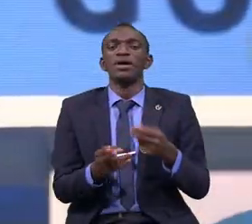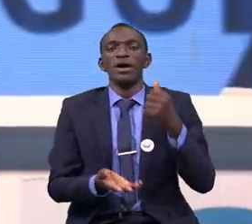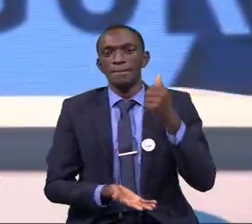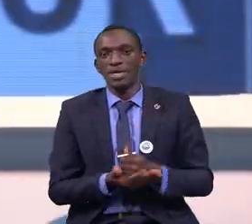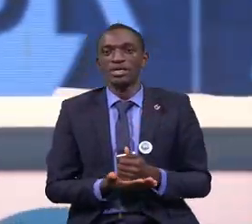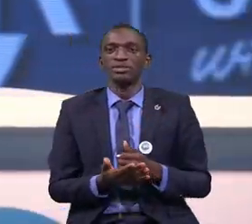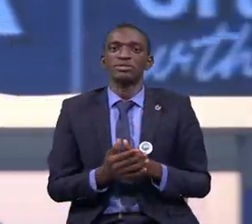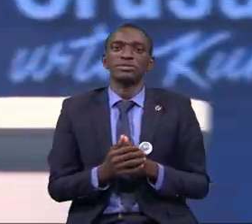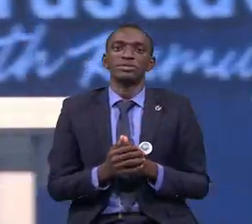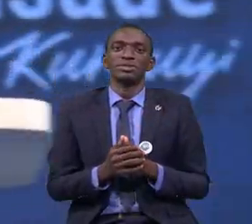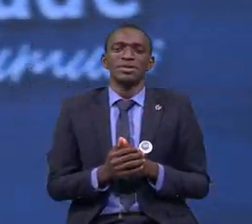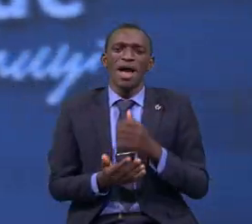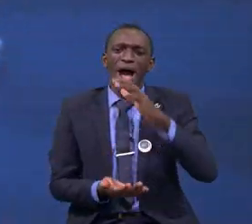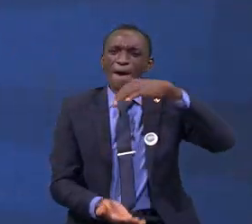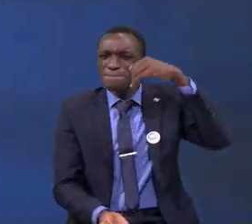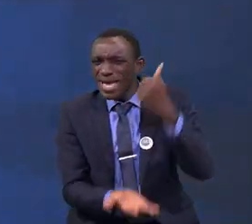Amen.